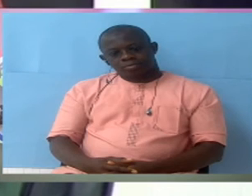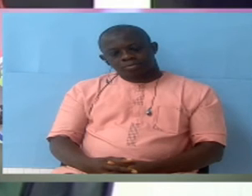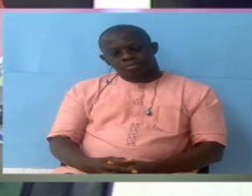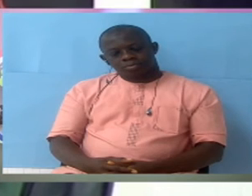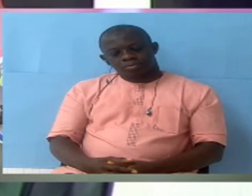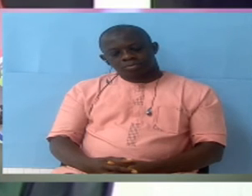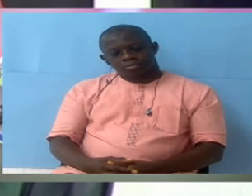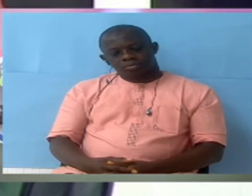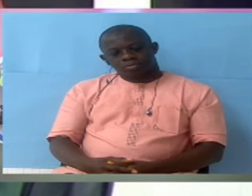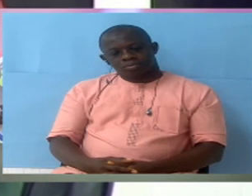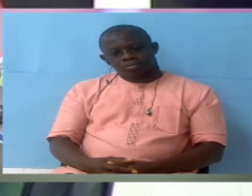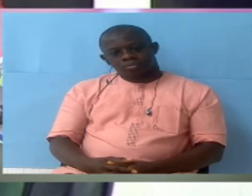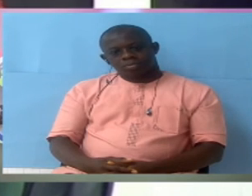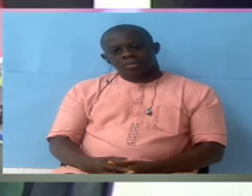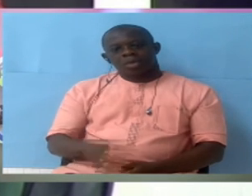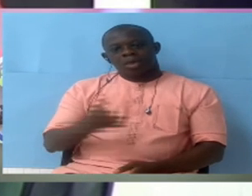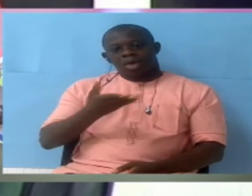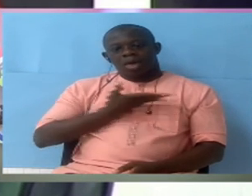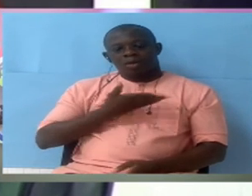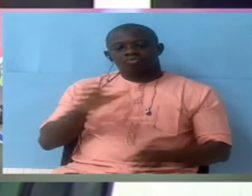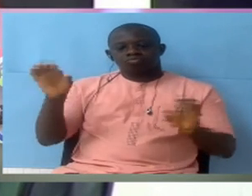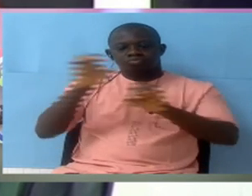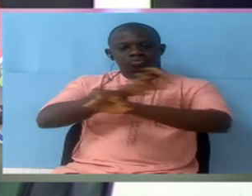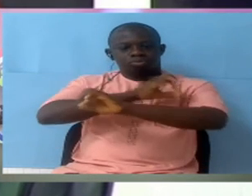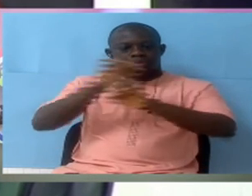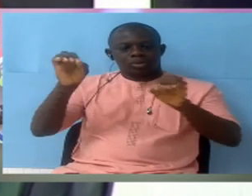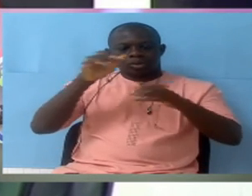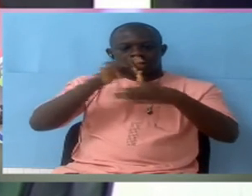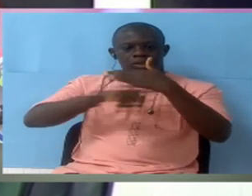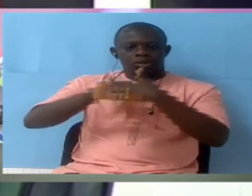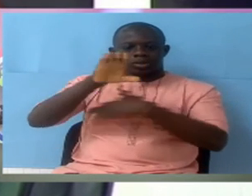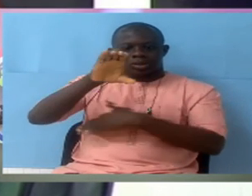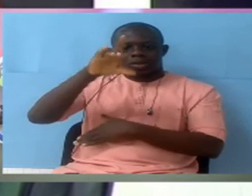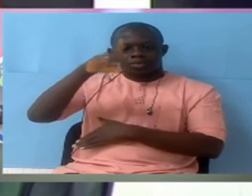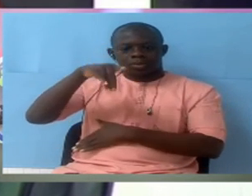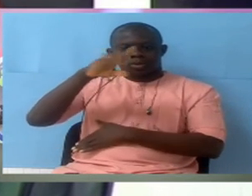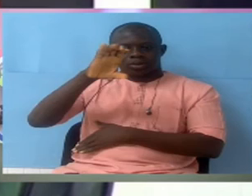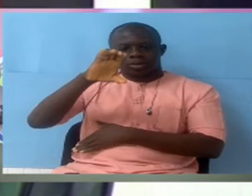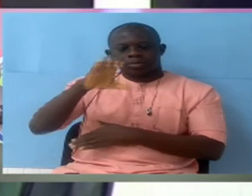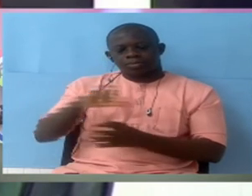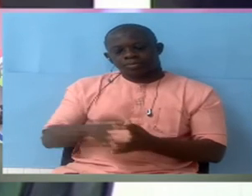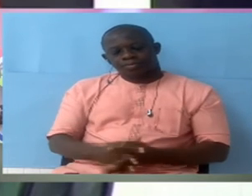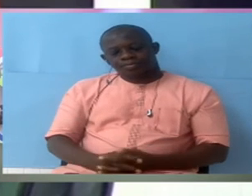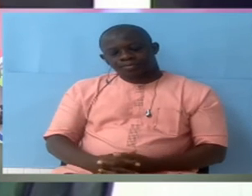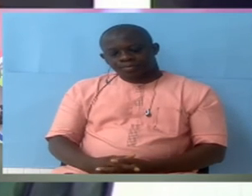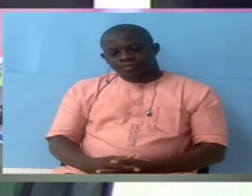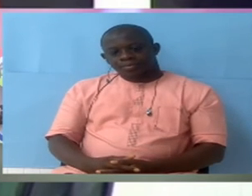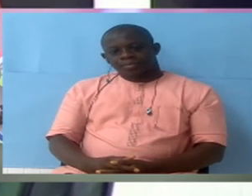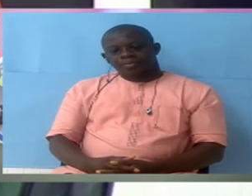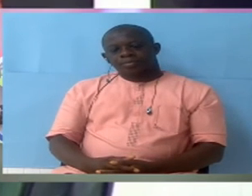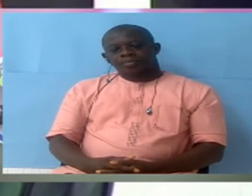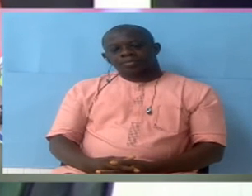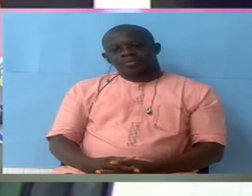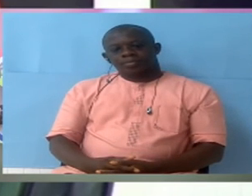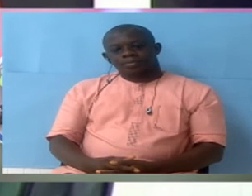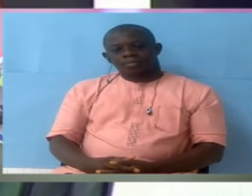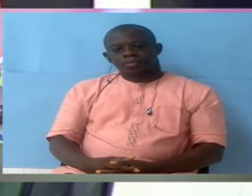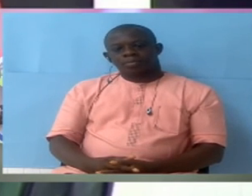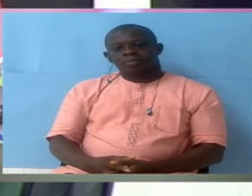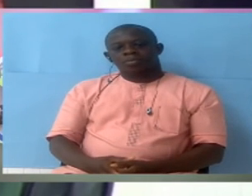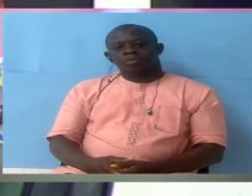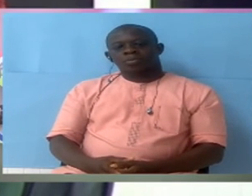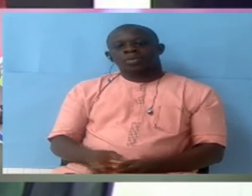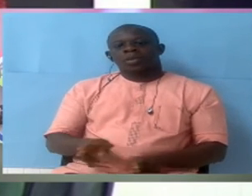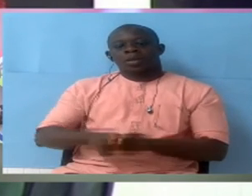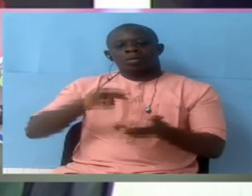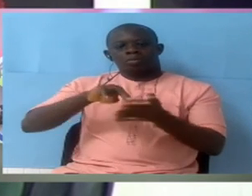was nothing in the CPC. Amu dara lo xamne mu ngi won ci tip book bi. called concealment